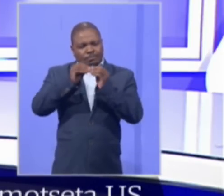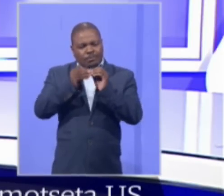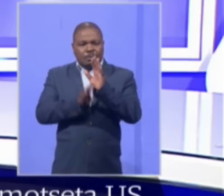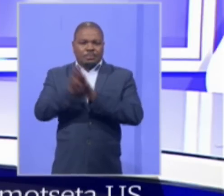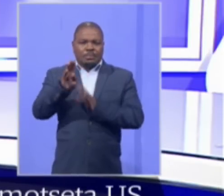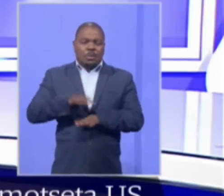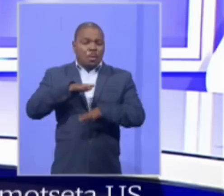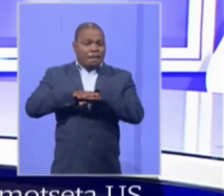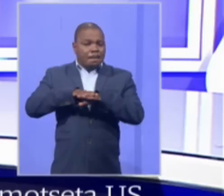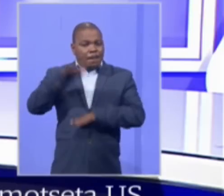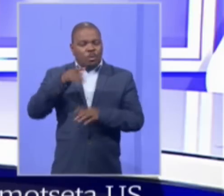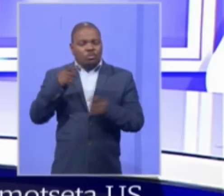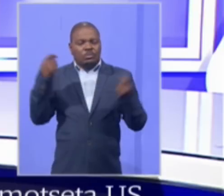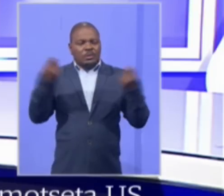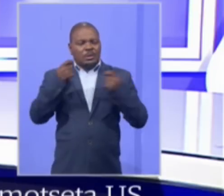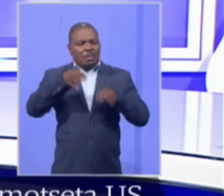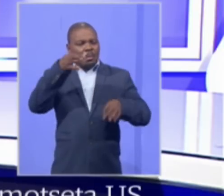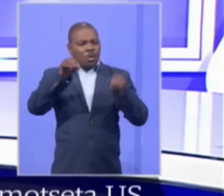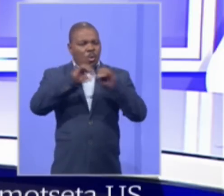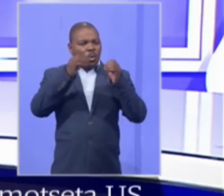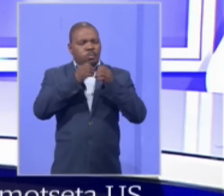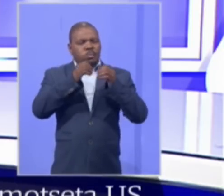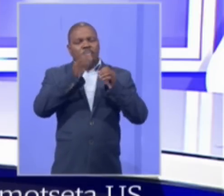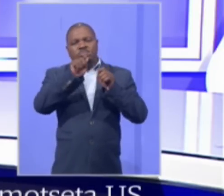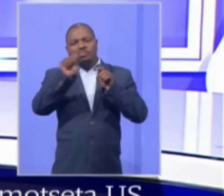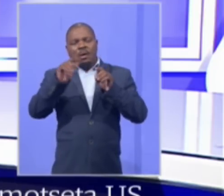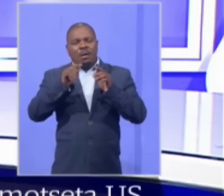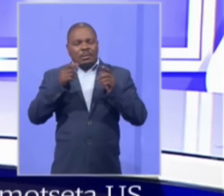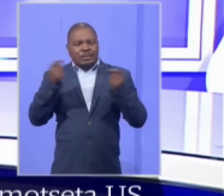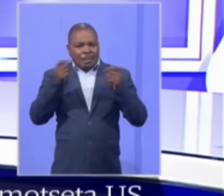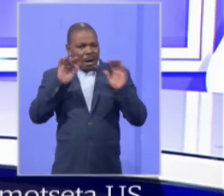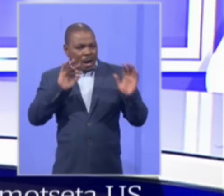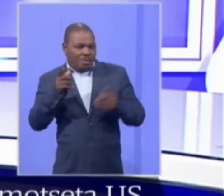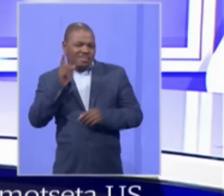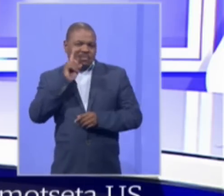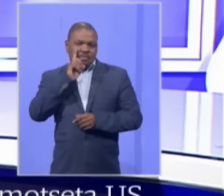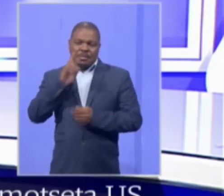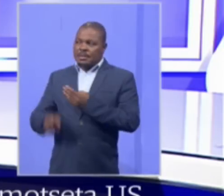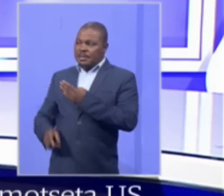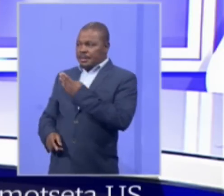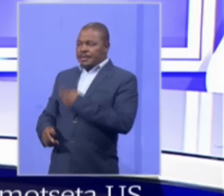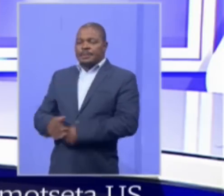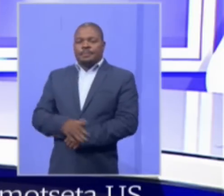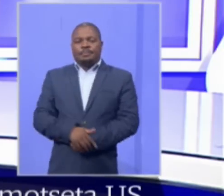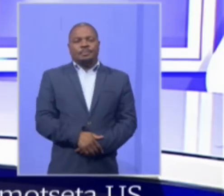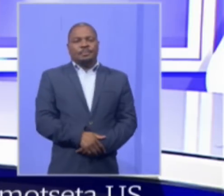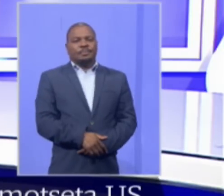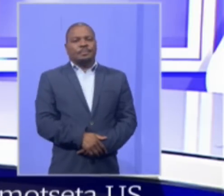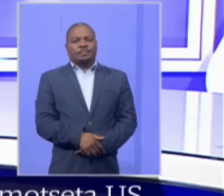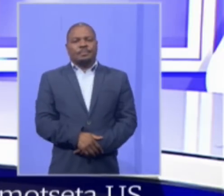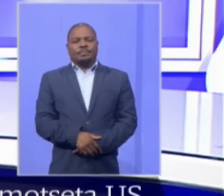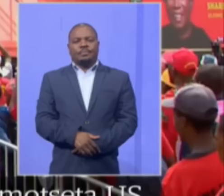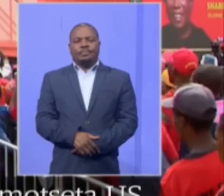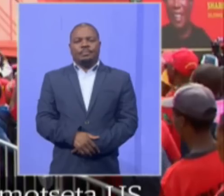re lebeleleng se le ka mo mekgatlo e mengwe ya dipolotiki e ketekilego letšatši le.